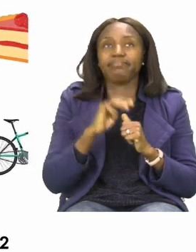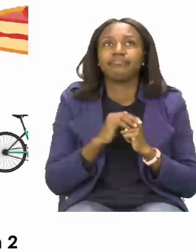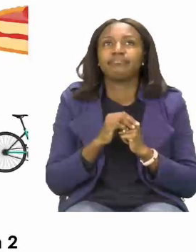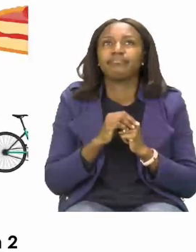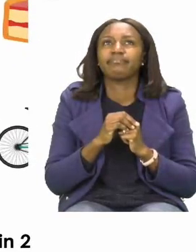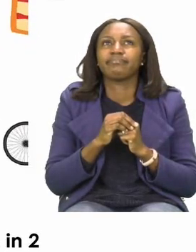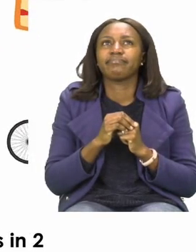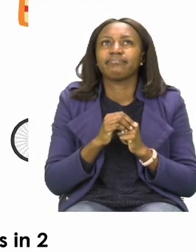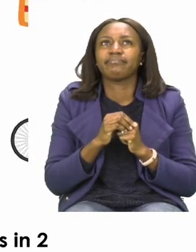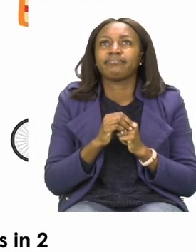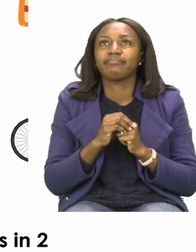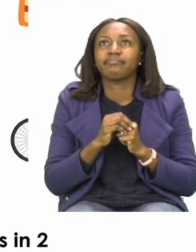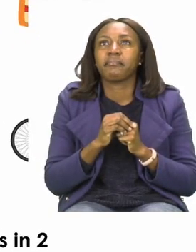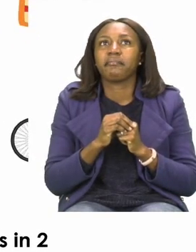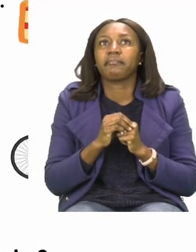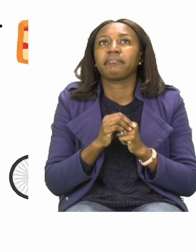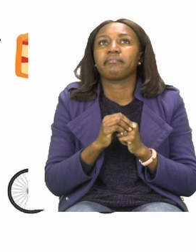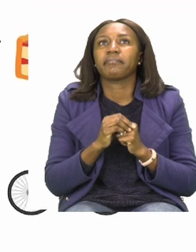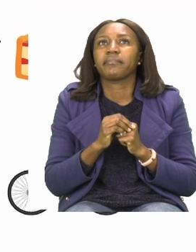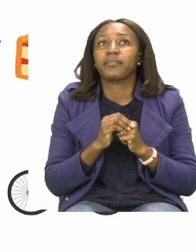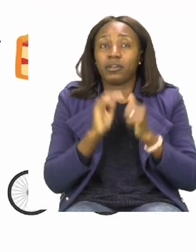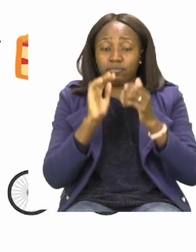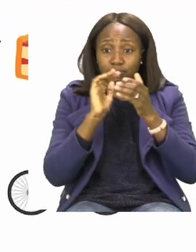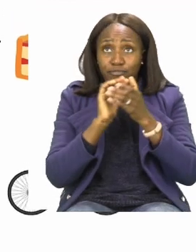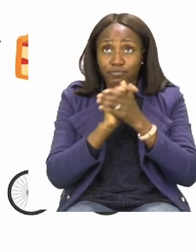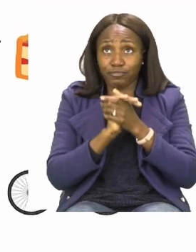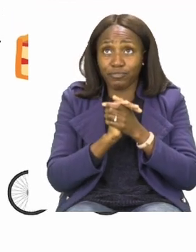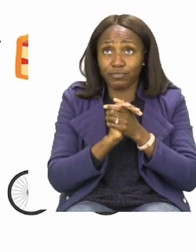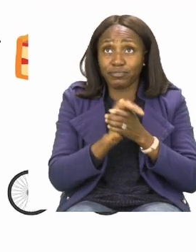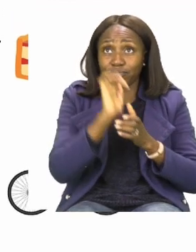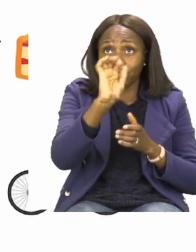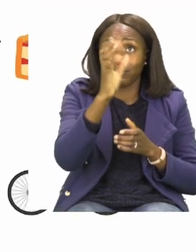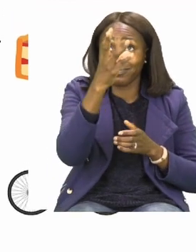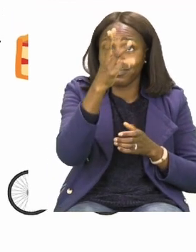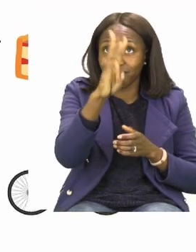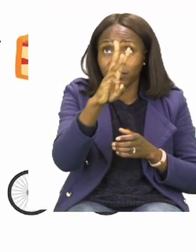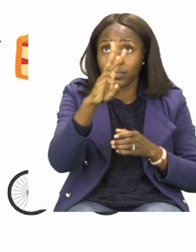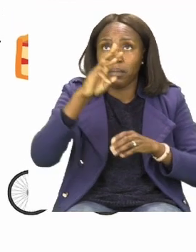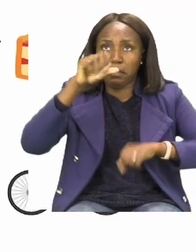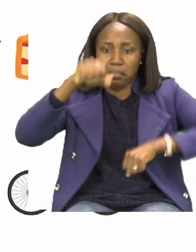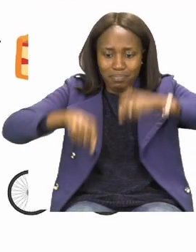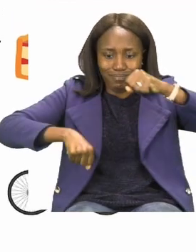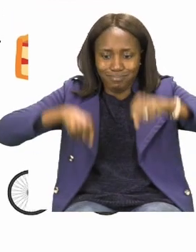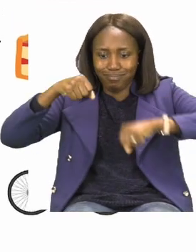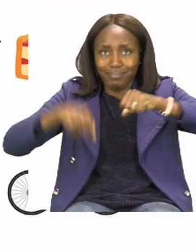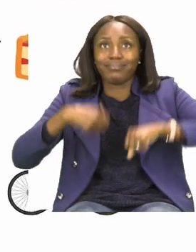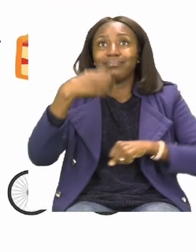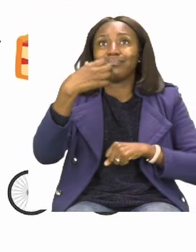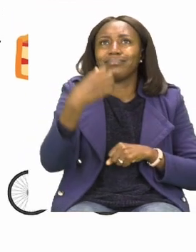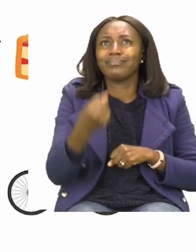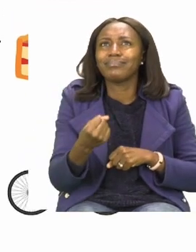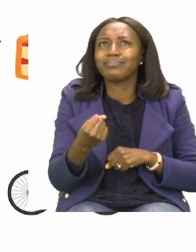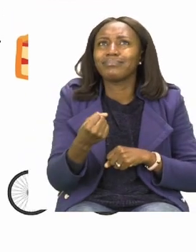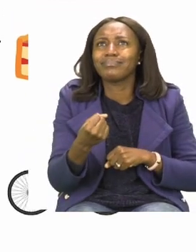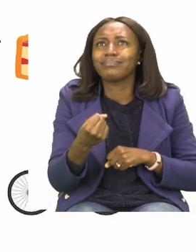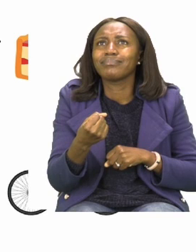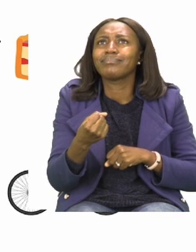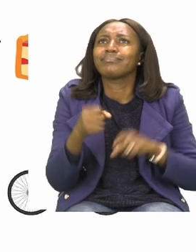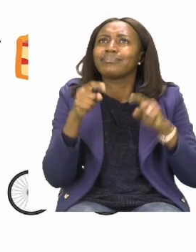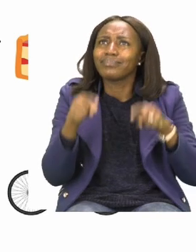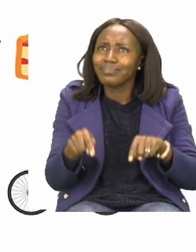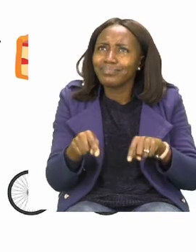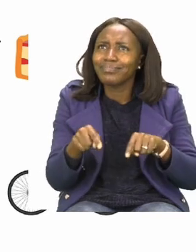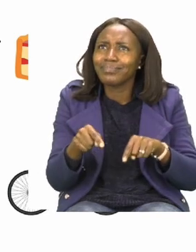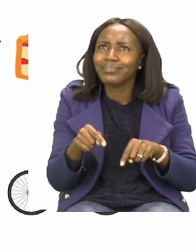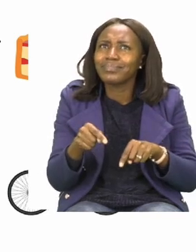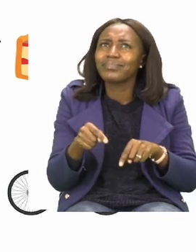your 6 friends all have bicycles. How many wheels are